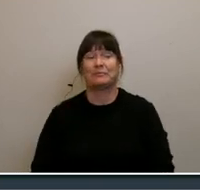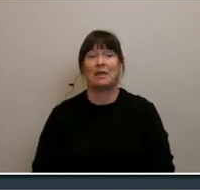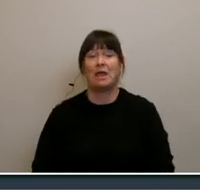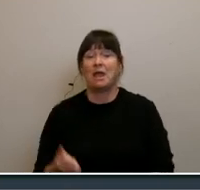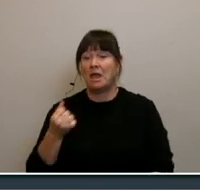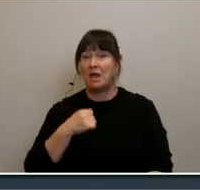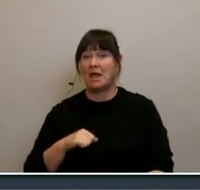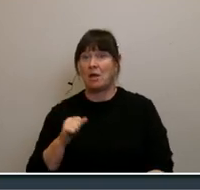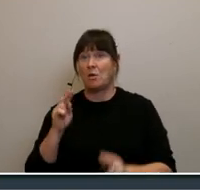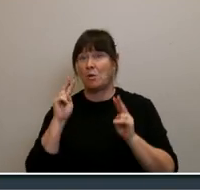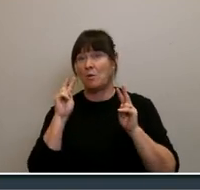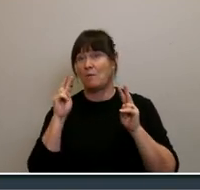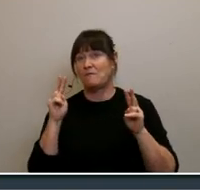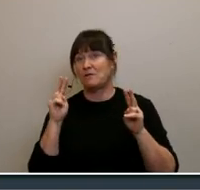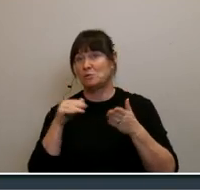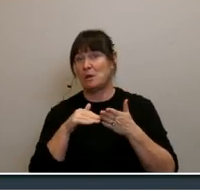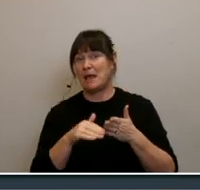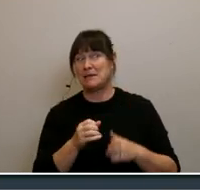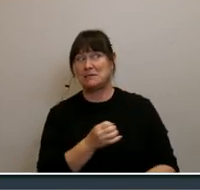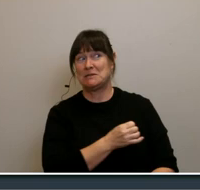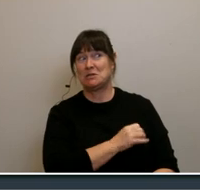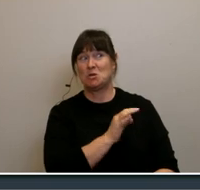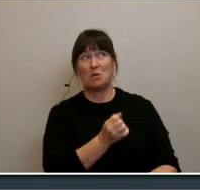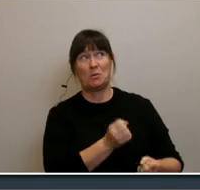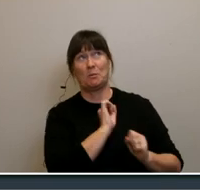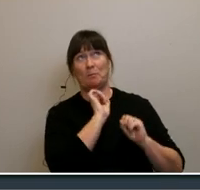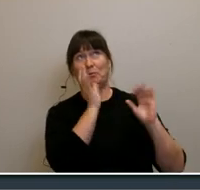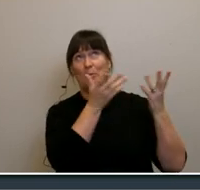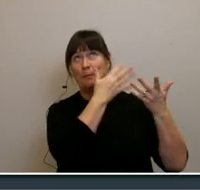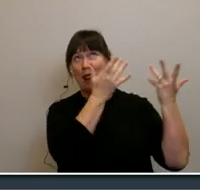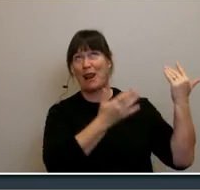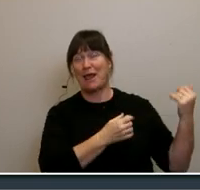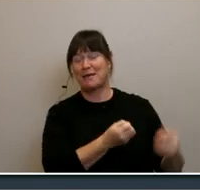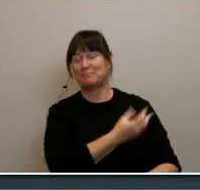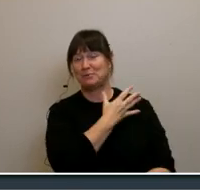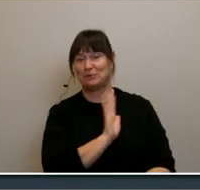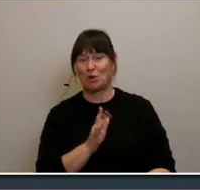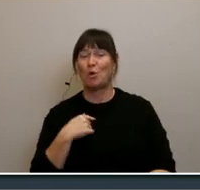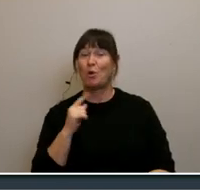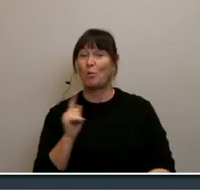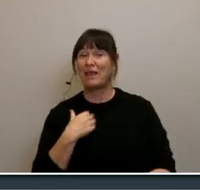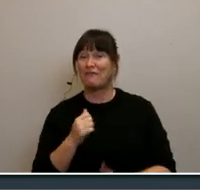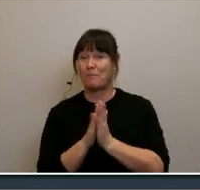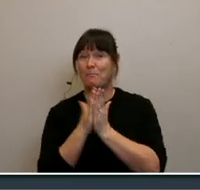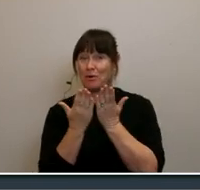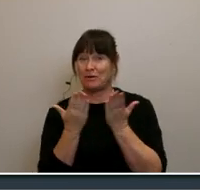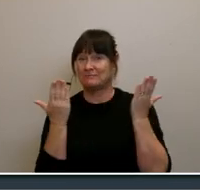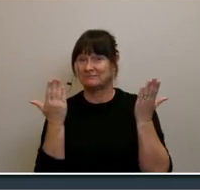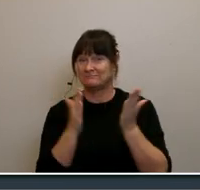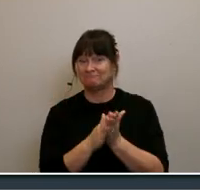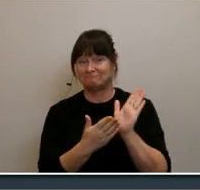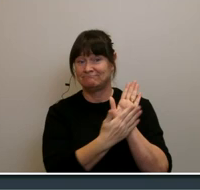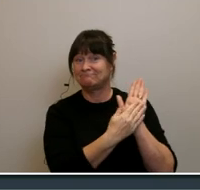Our visual aid is rather smaller than the one for the last submission. It's this book by David